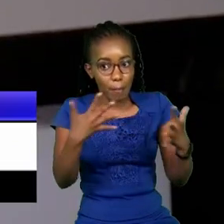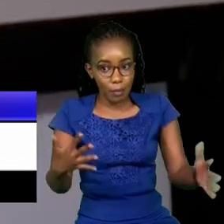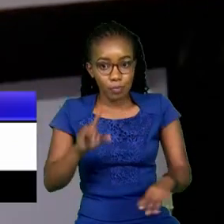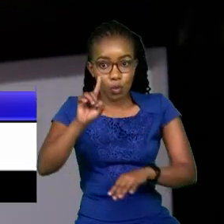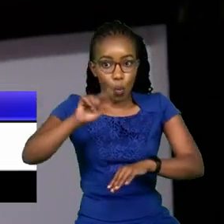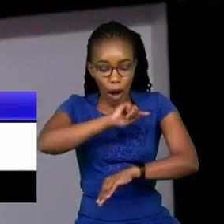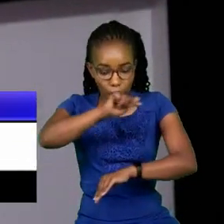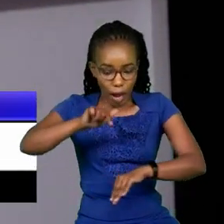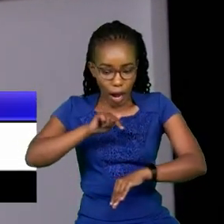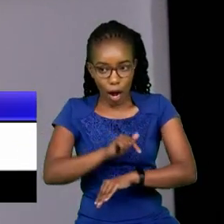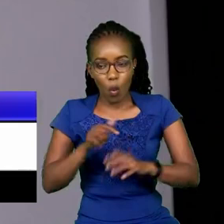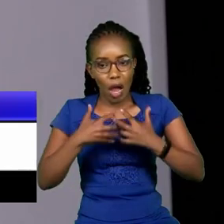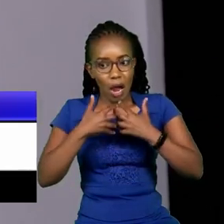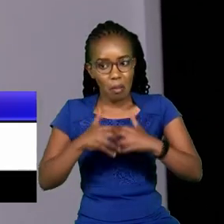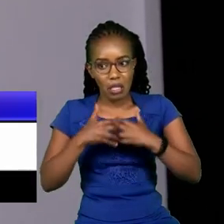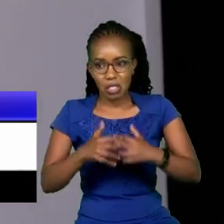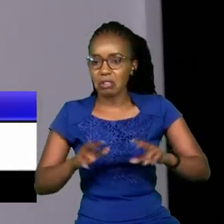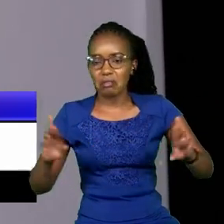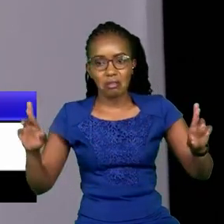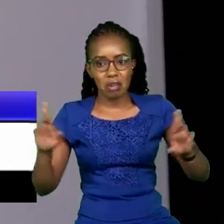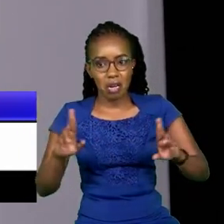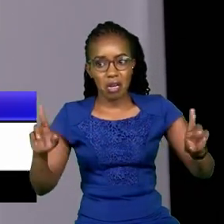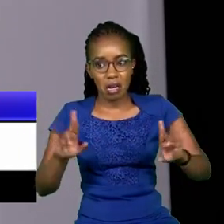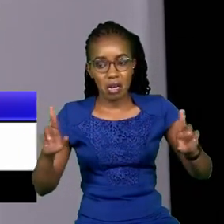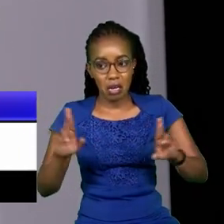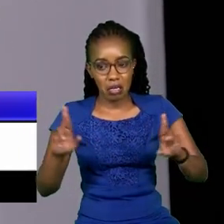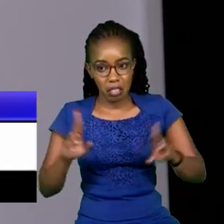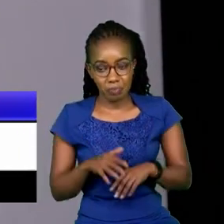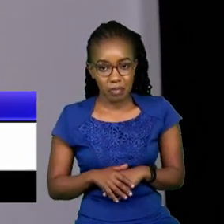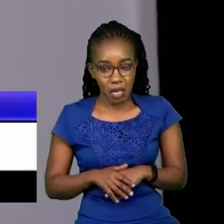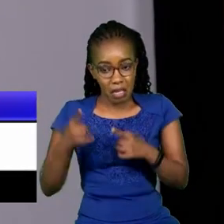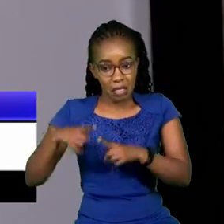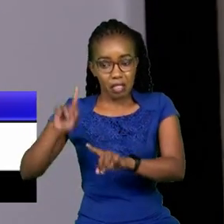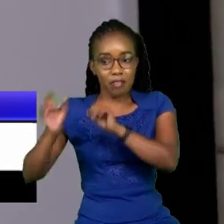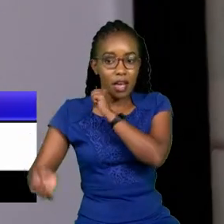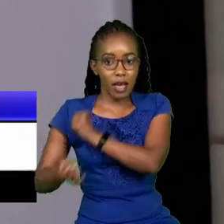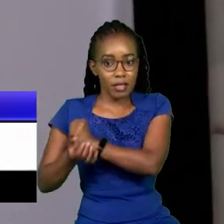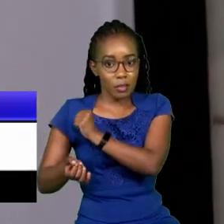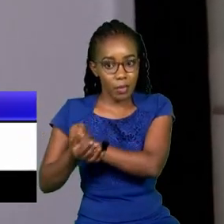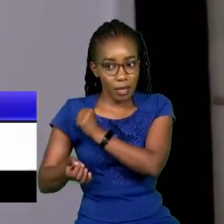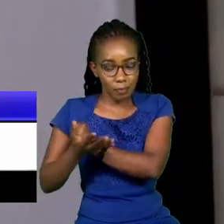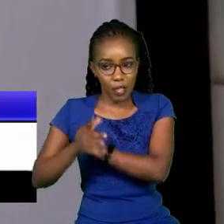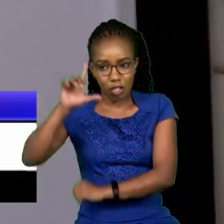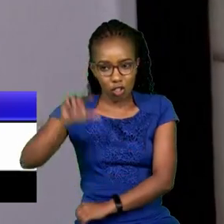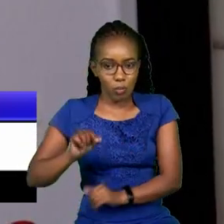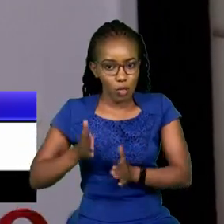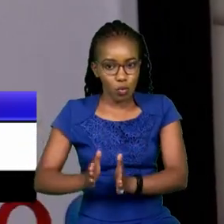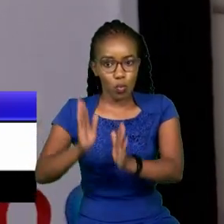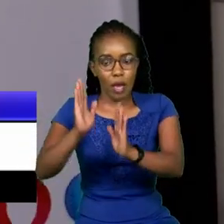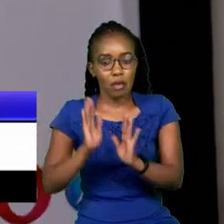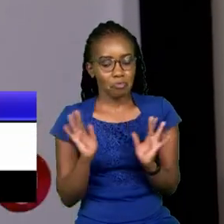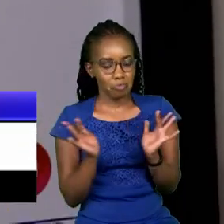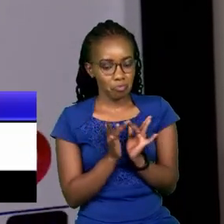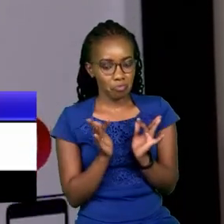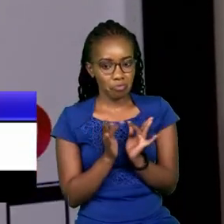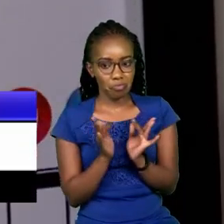1 hour and the merchandise is ready for use. In detail, he takes us through what could be the cheapest option for browsing